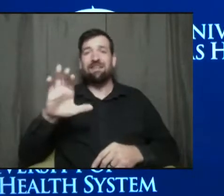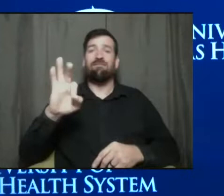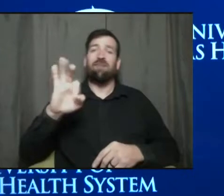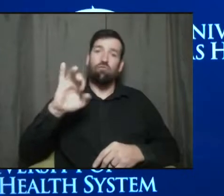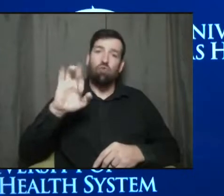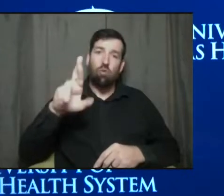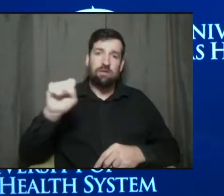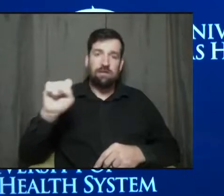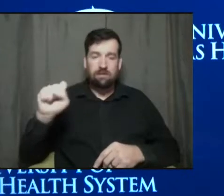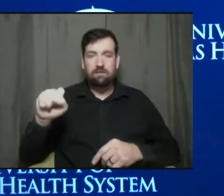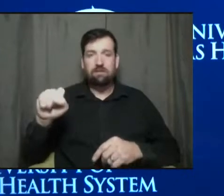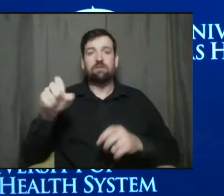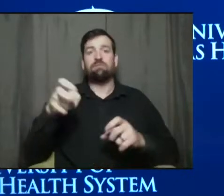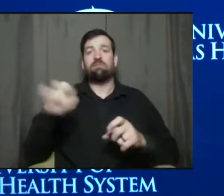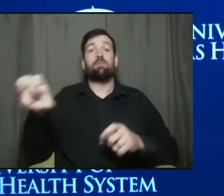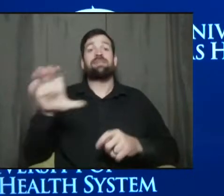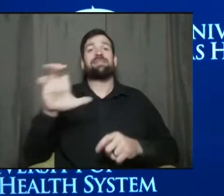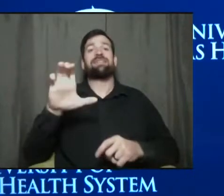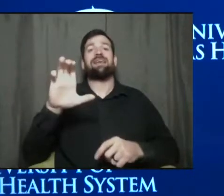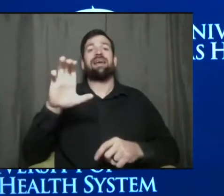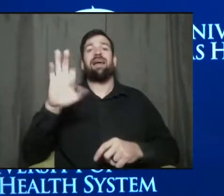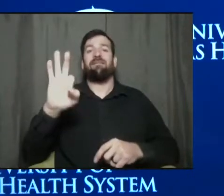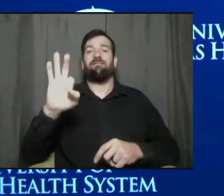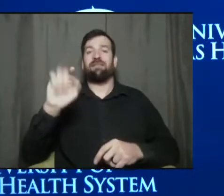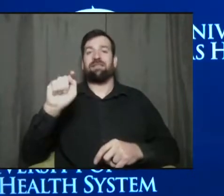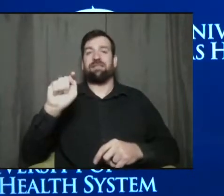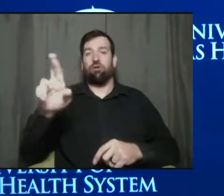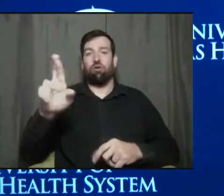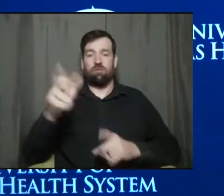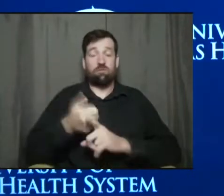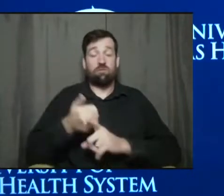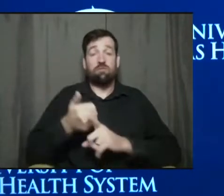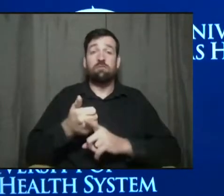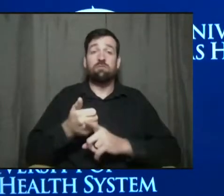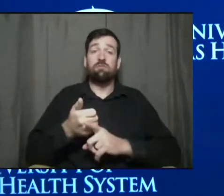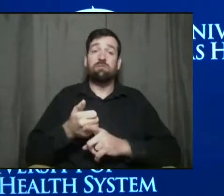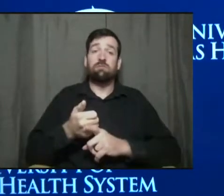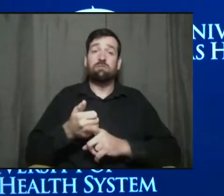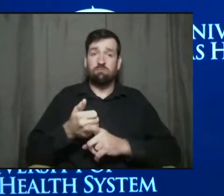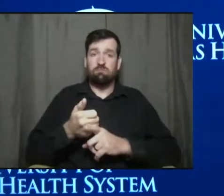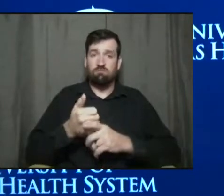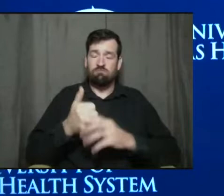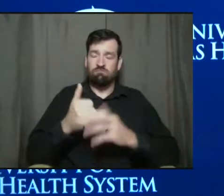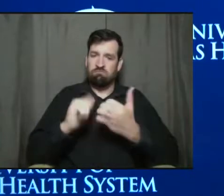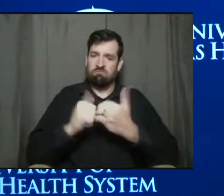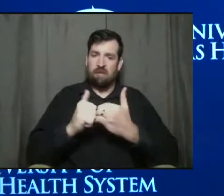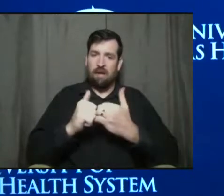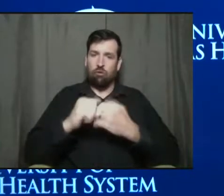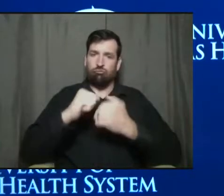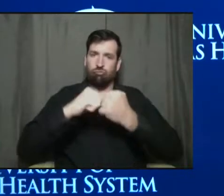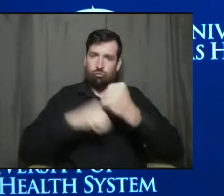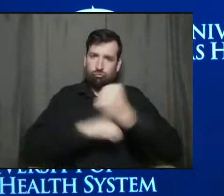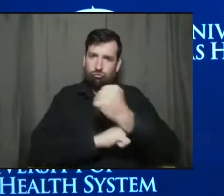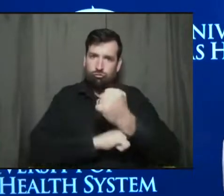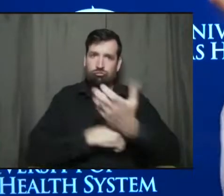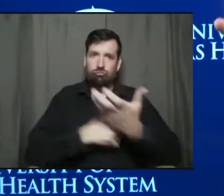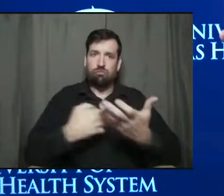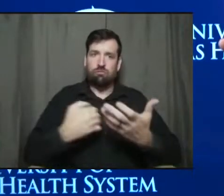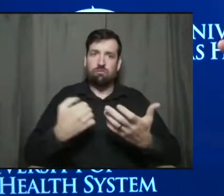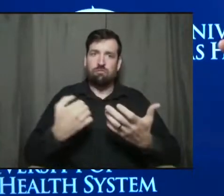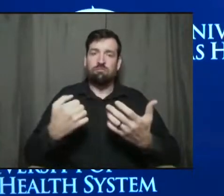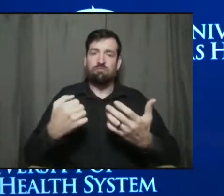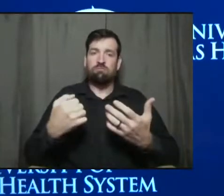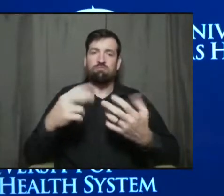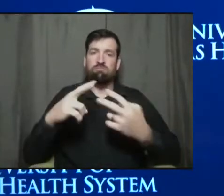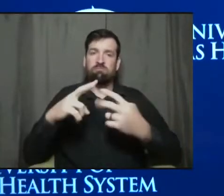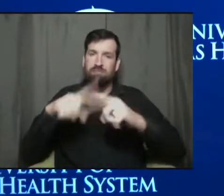or CFTR. It is developed, and how well it's structured and worked is dictated by genes. You get one gene from